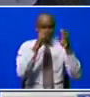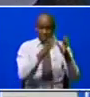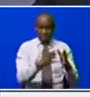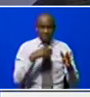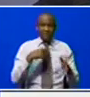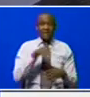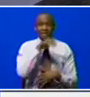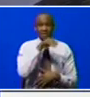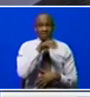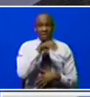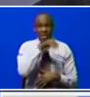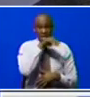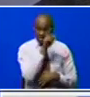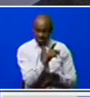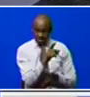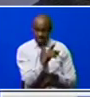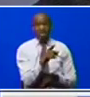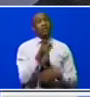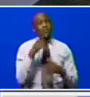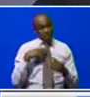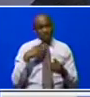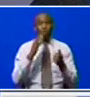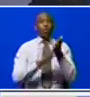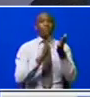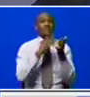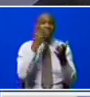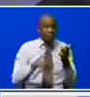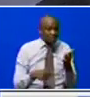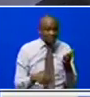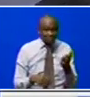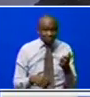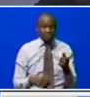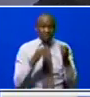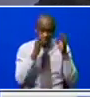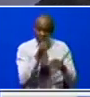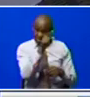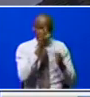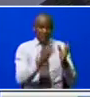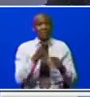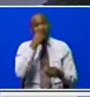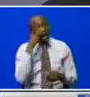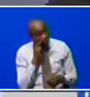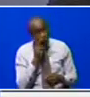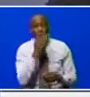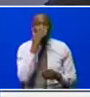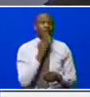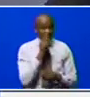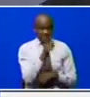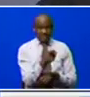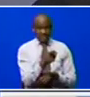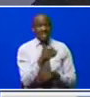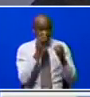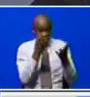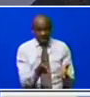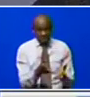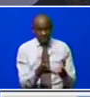flag bearer. Yeah. And part of the commentation we had then was, if this was a Kalonzo Mudavadi ticket, right now